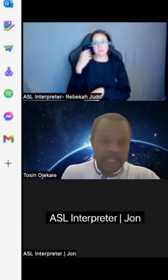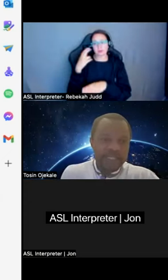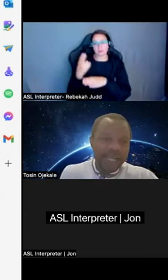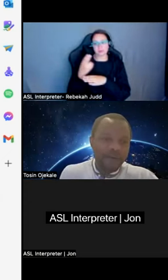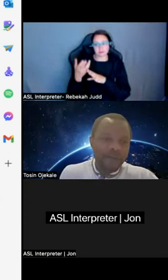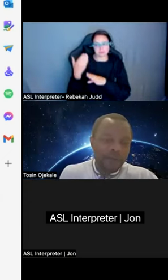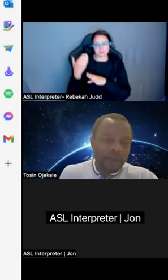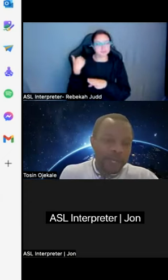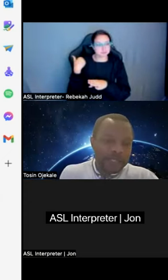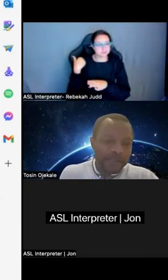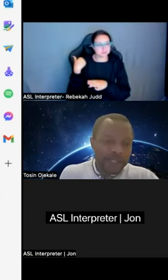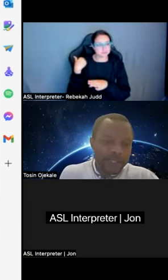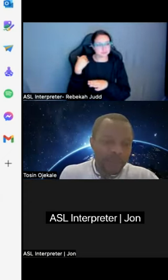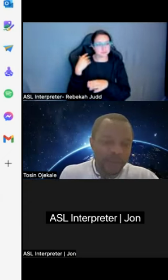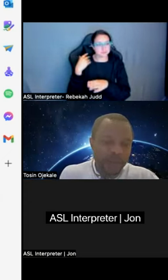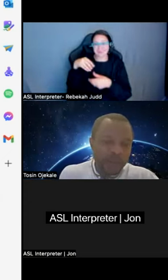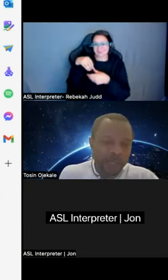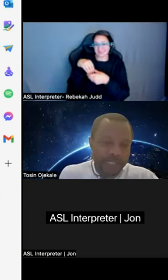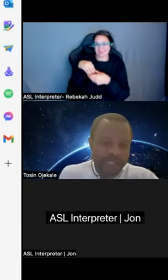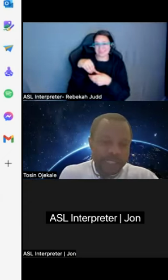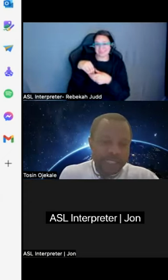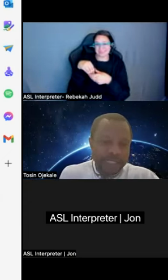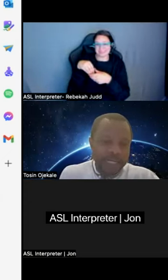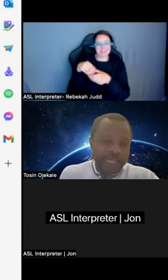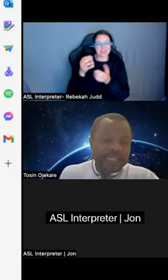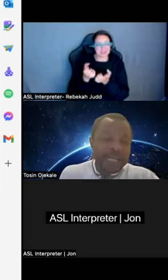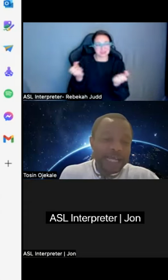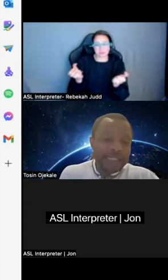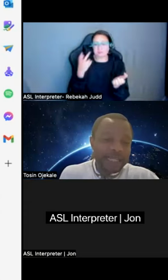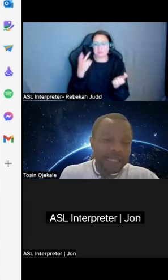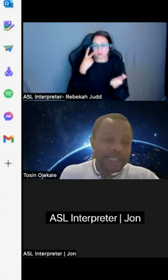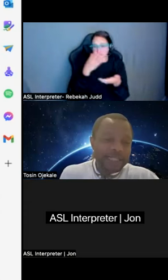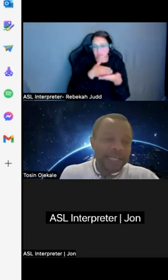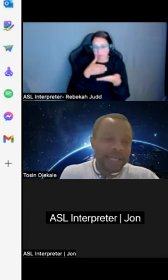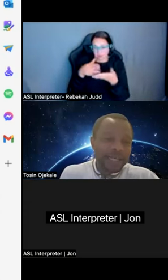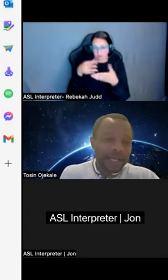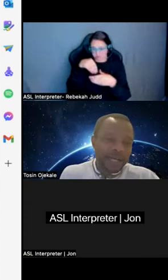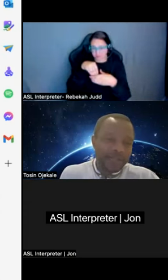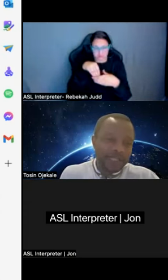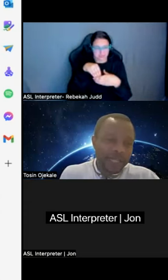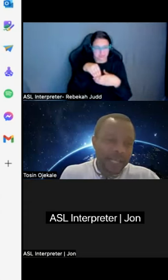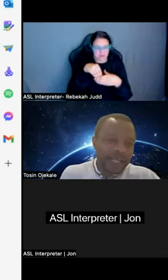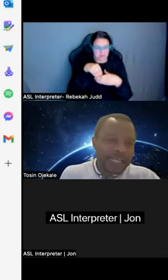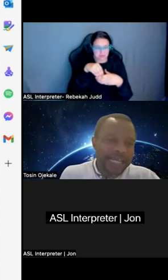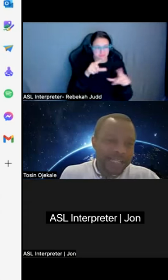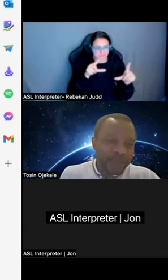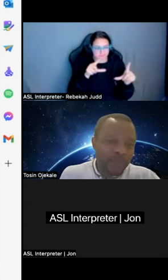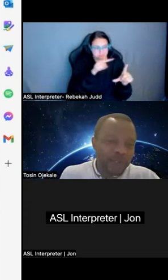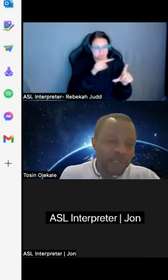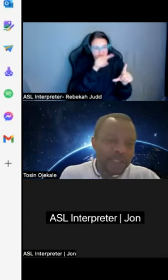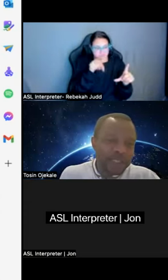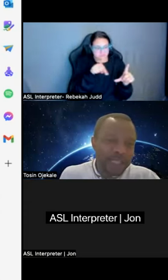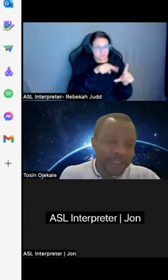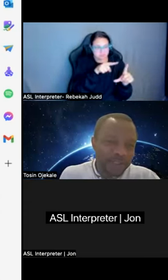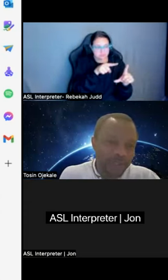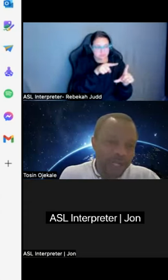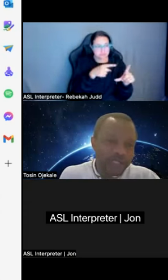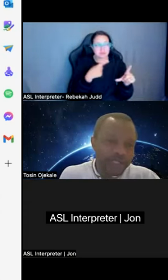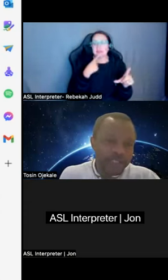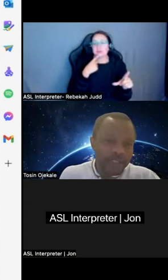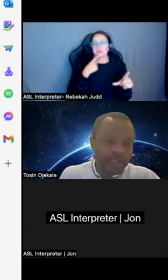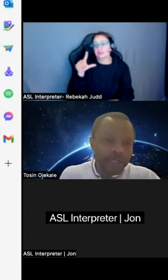the inside of the equipment, you see some of the components that are inside it. You see a laser smoke